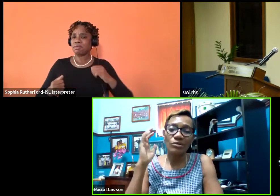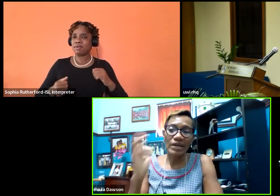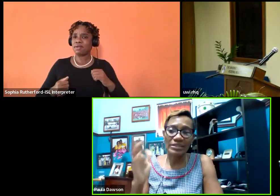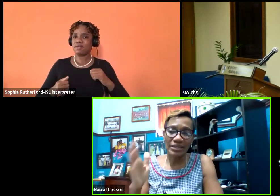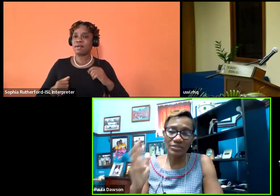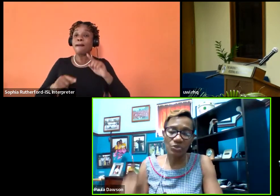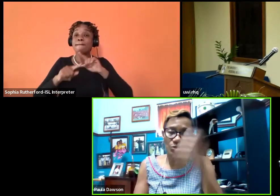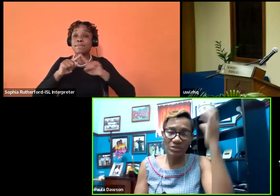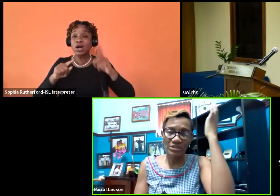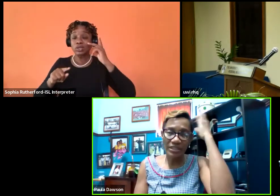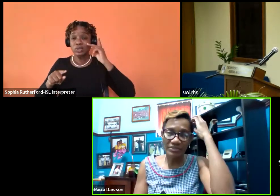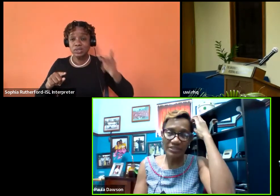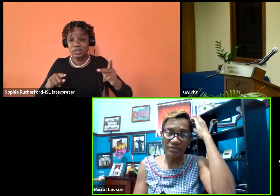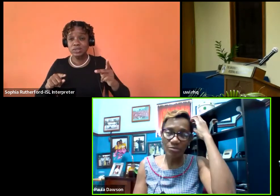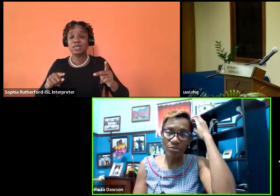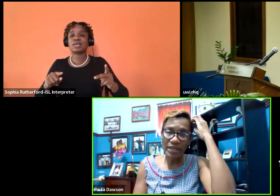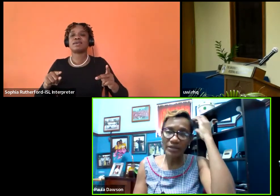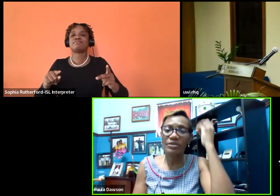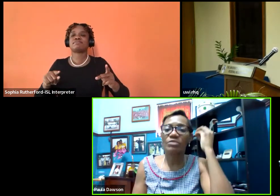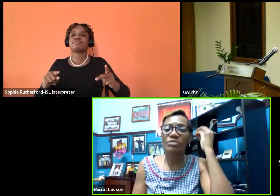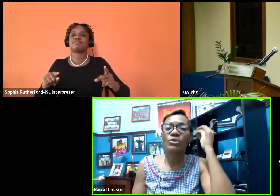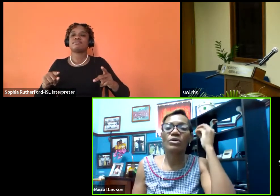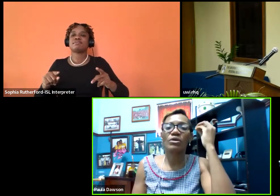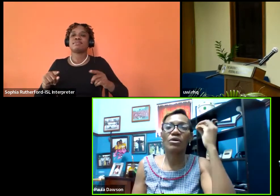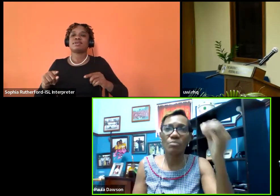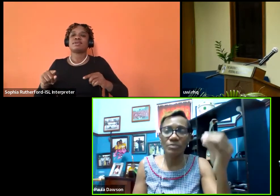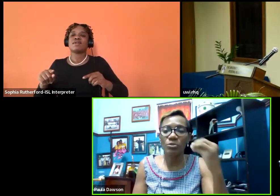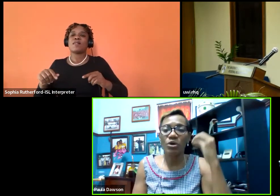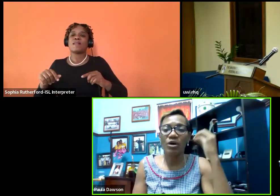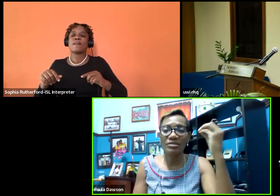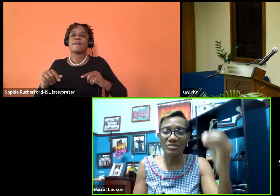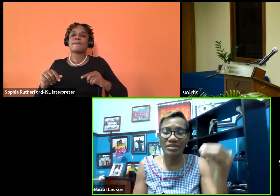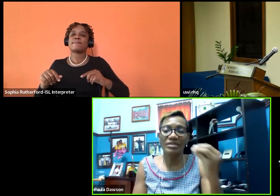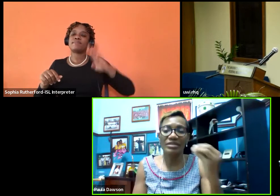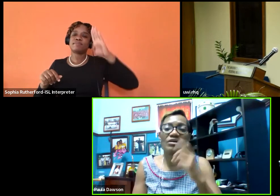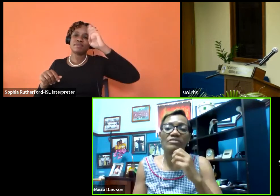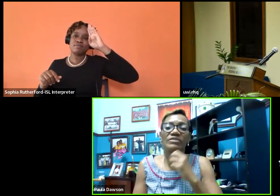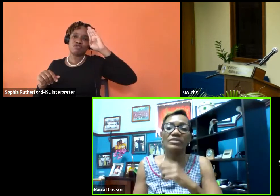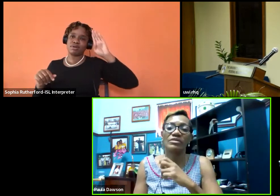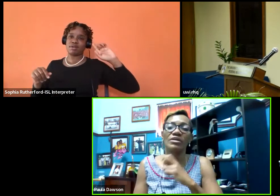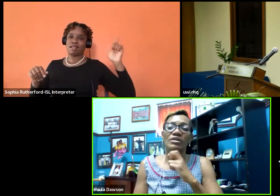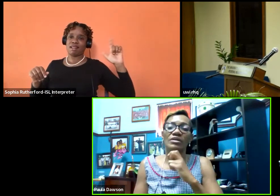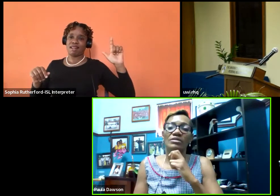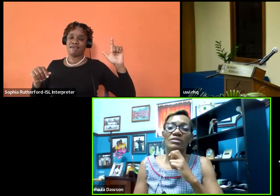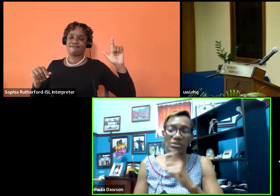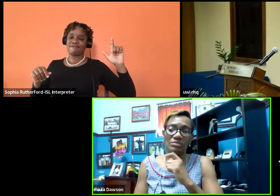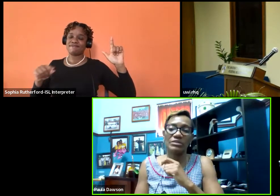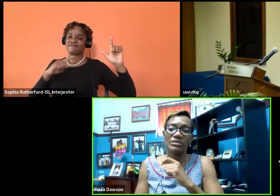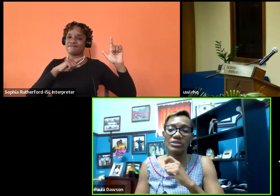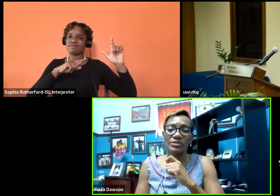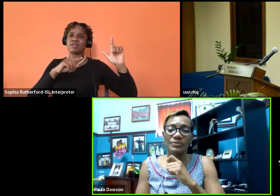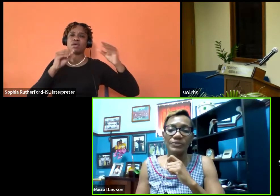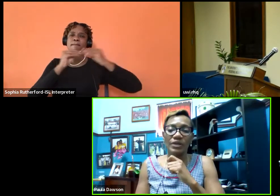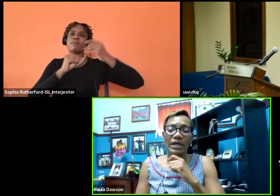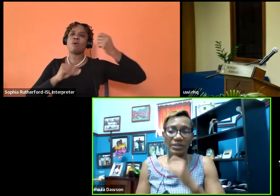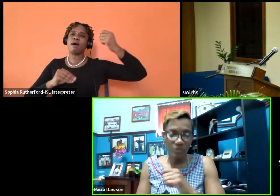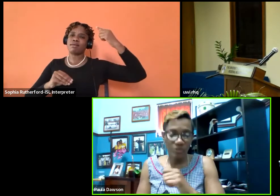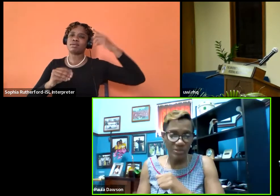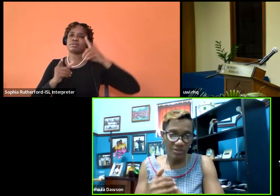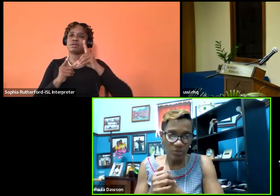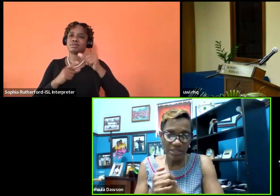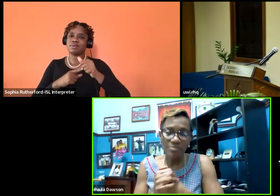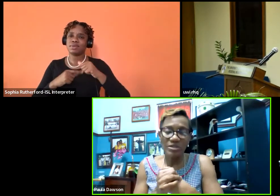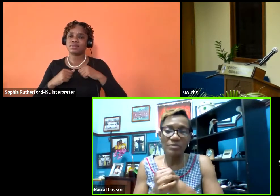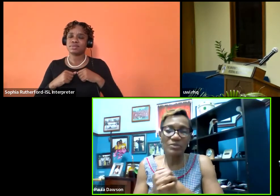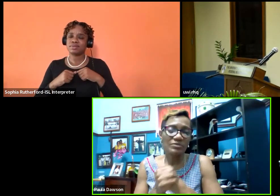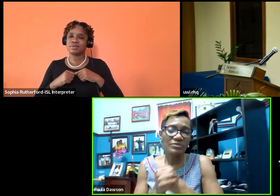with a right-sided stroke, which is the left side of the brain, they're more understanding of their disability. And so,